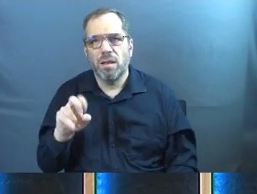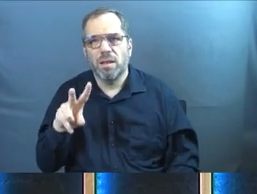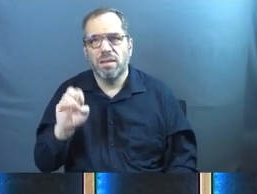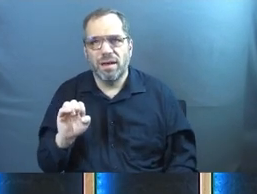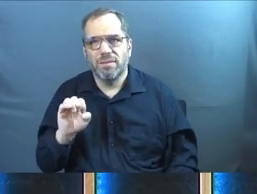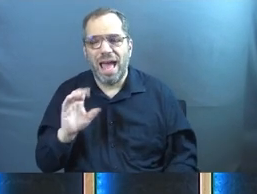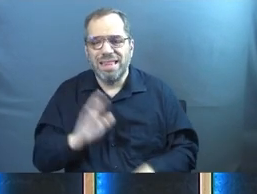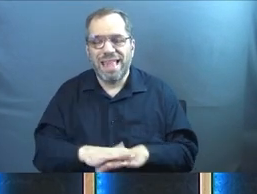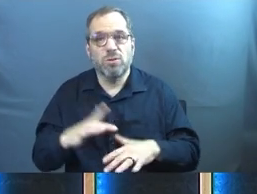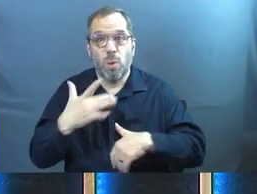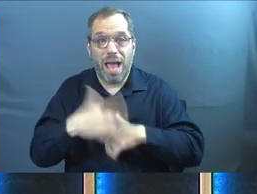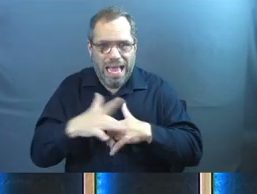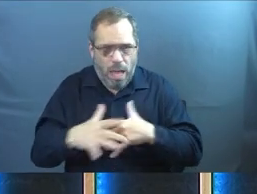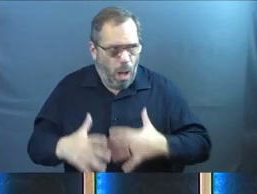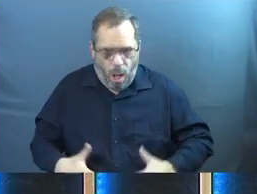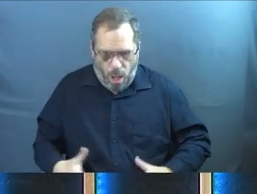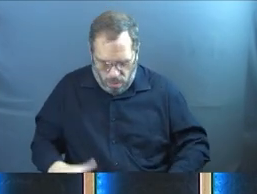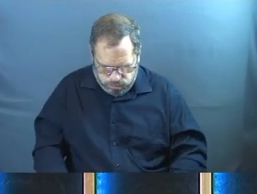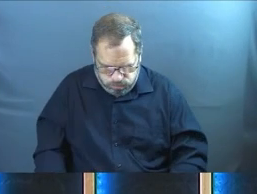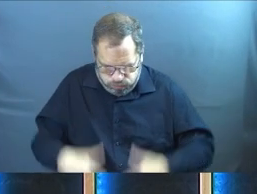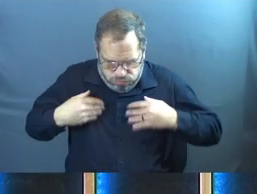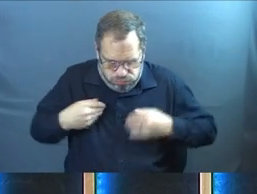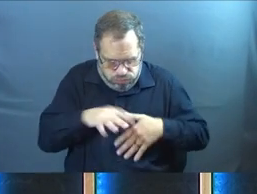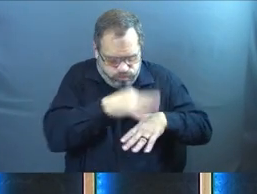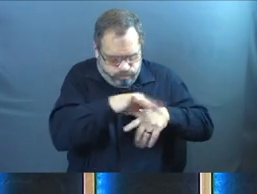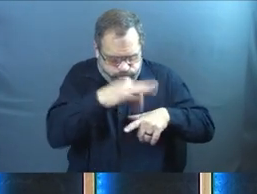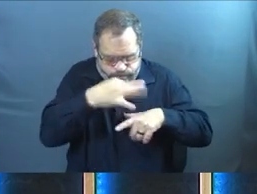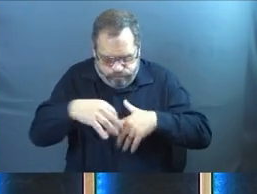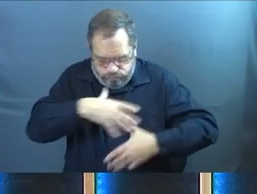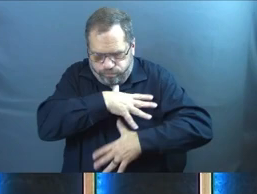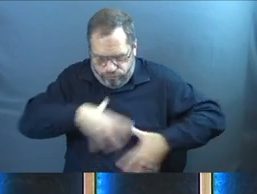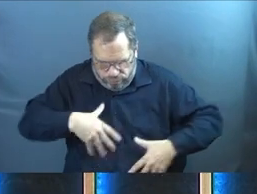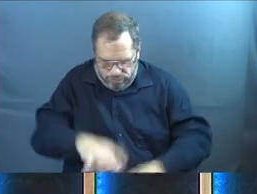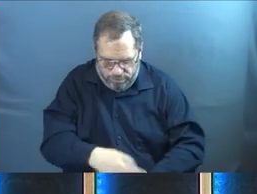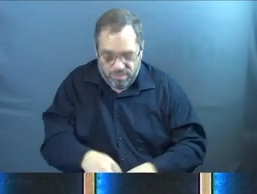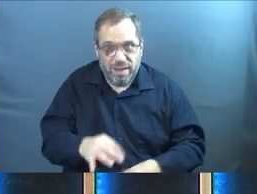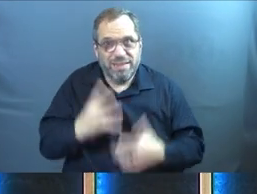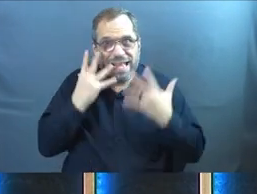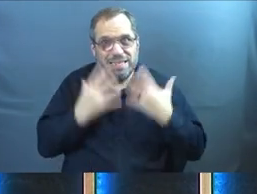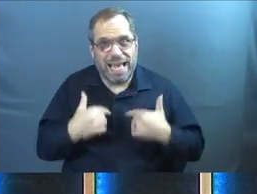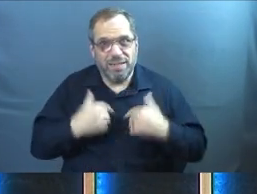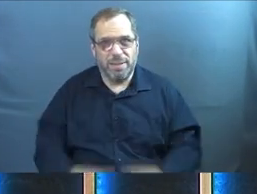And that's where the naked people put on clothes again, which is sad to me.